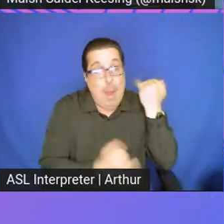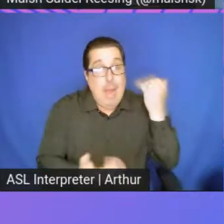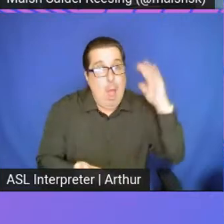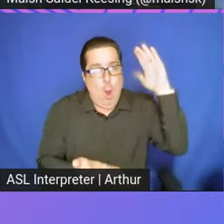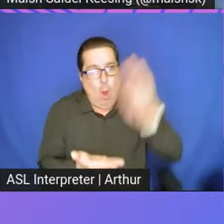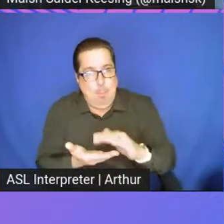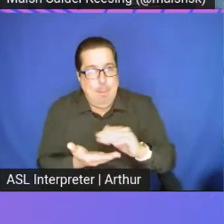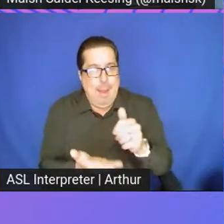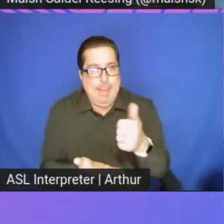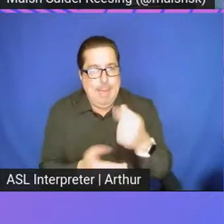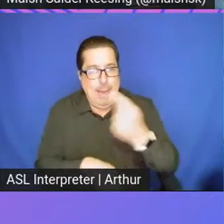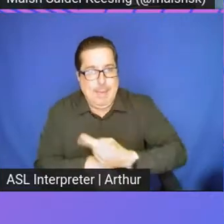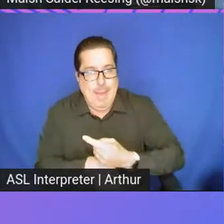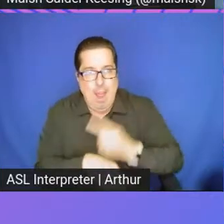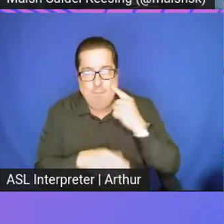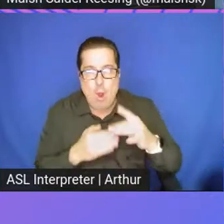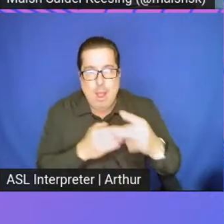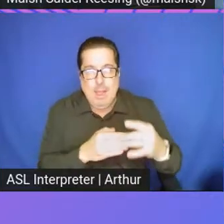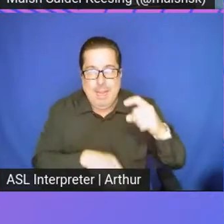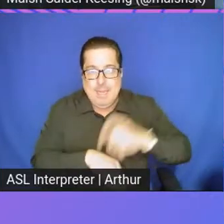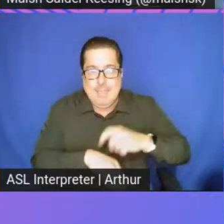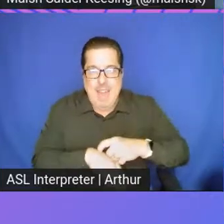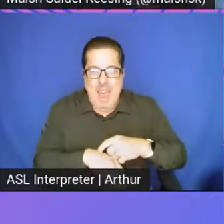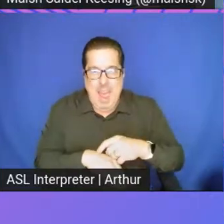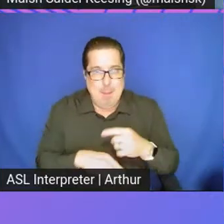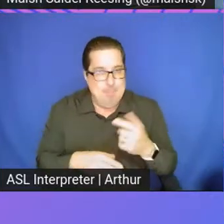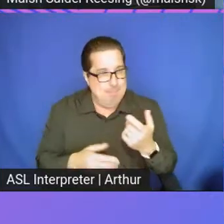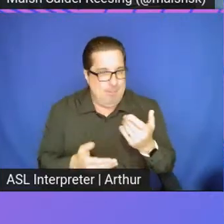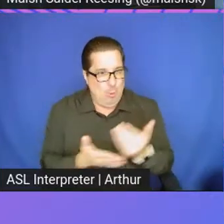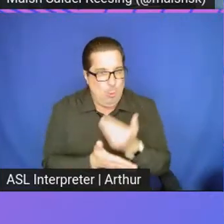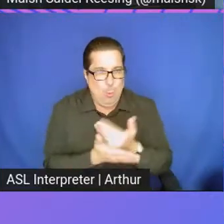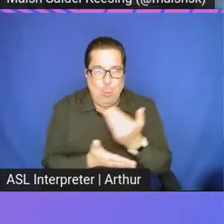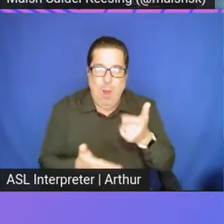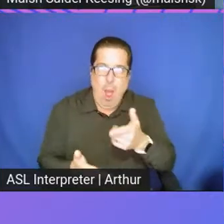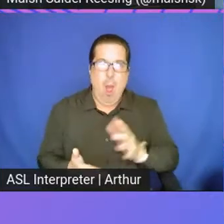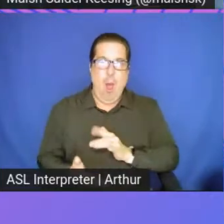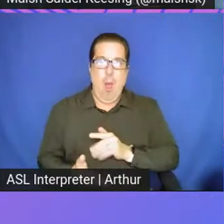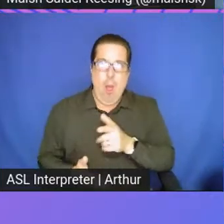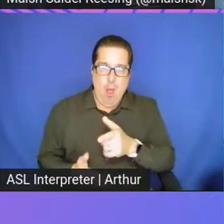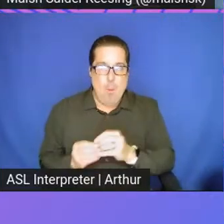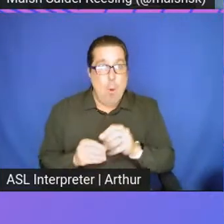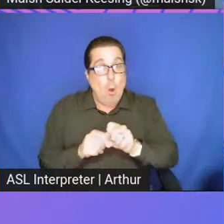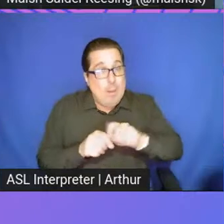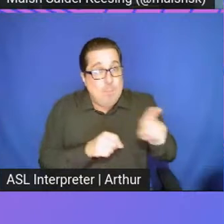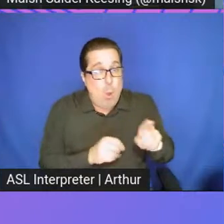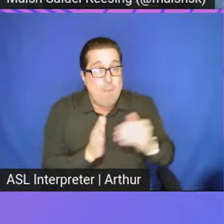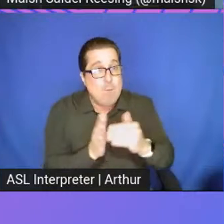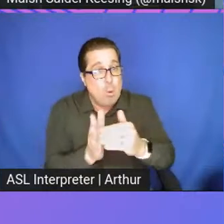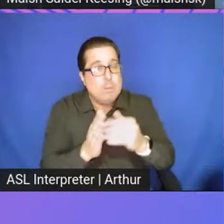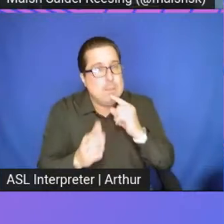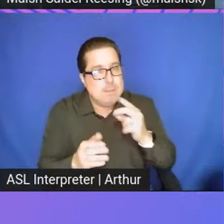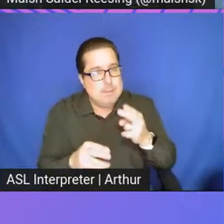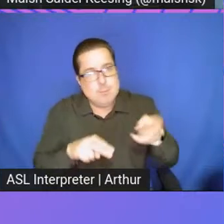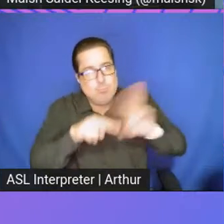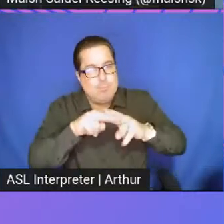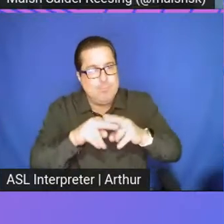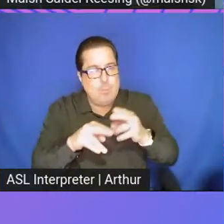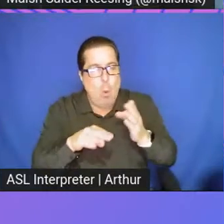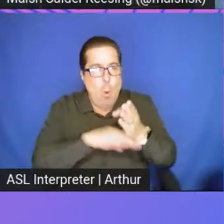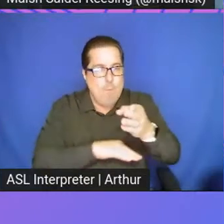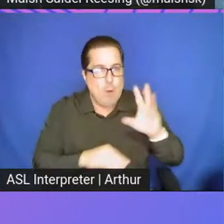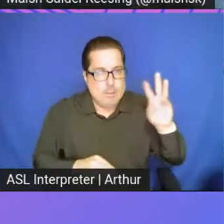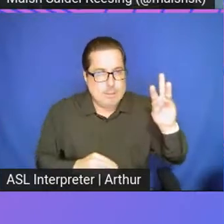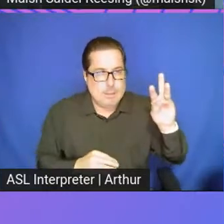where we're running for lead time for new changes. And deploy frequency is up over 6, how